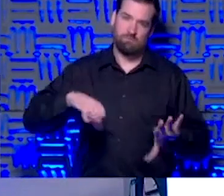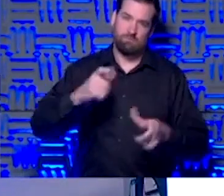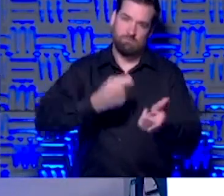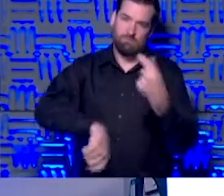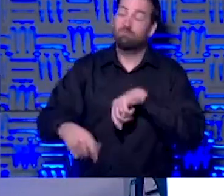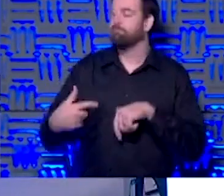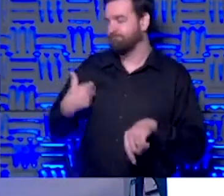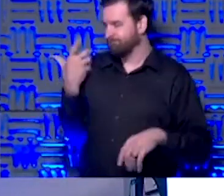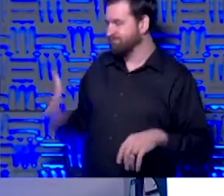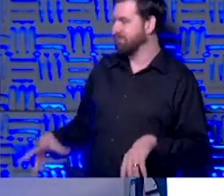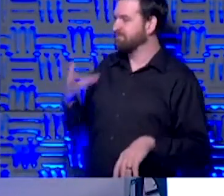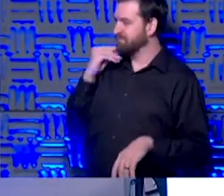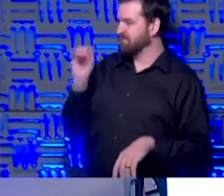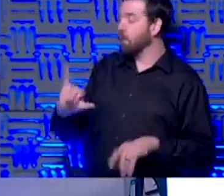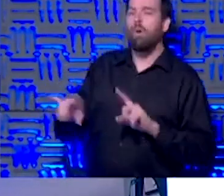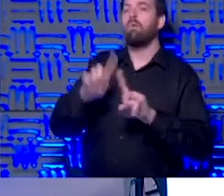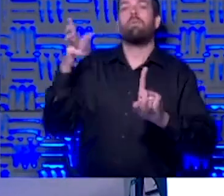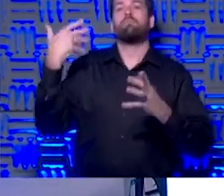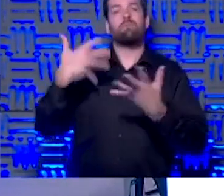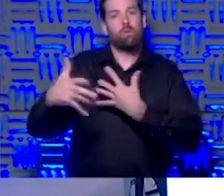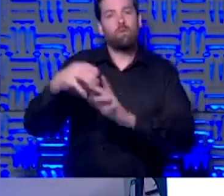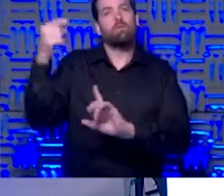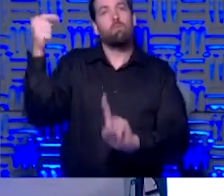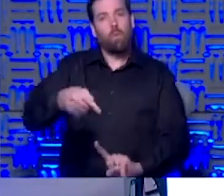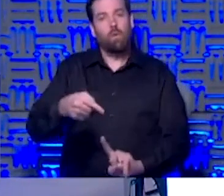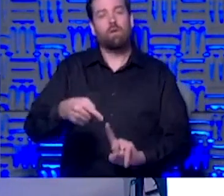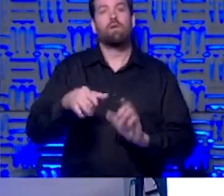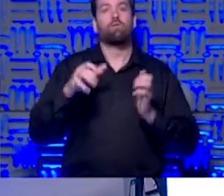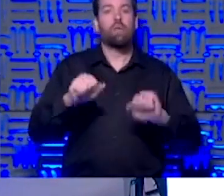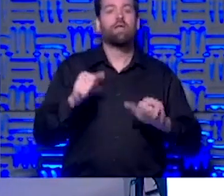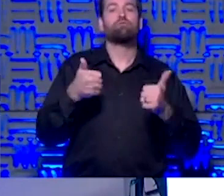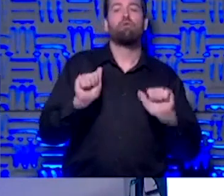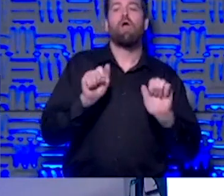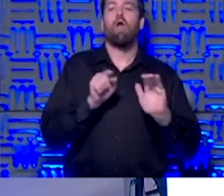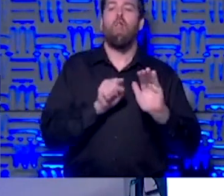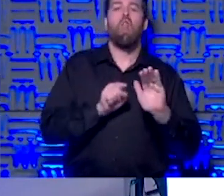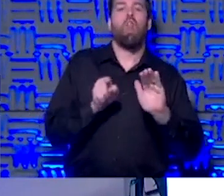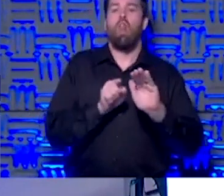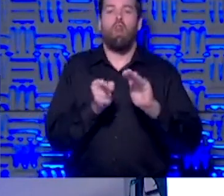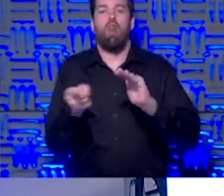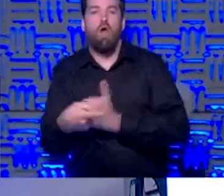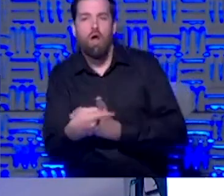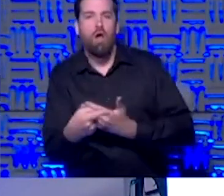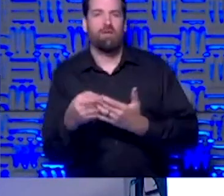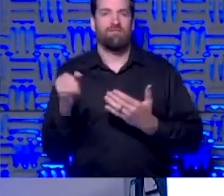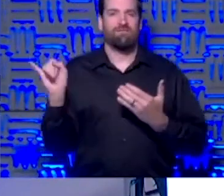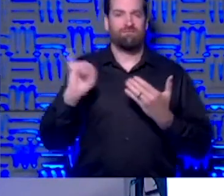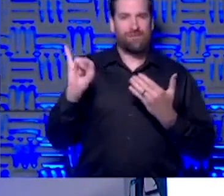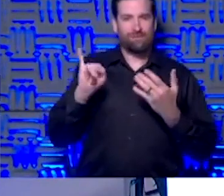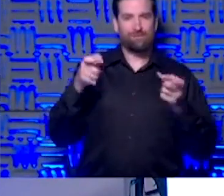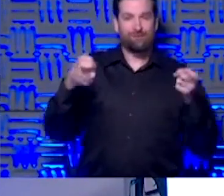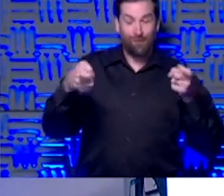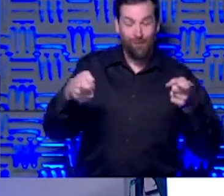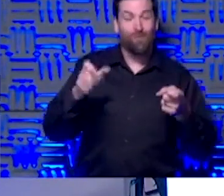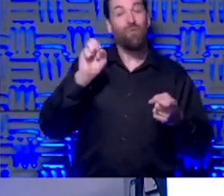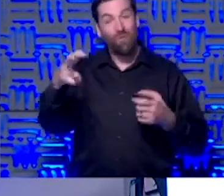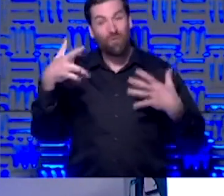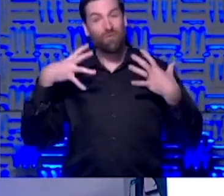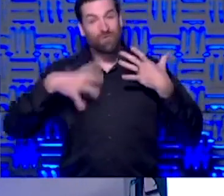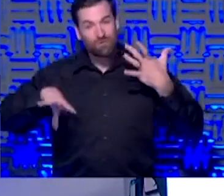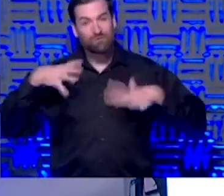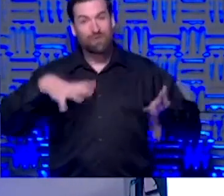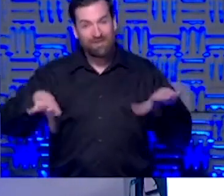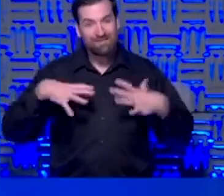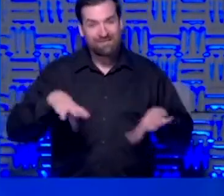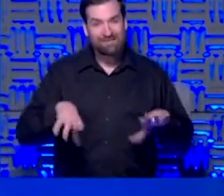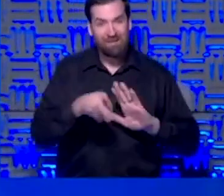that too. But the point is that you can try and get around these rules of infection control or the rules of dress code, but they're going to catch up with